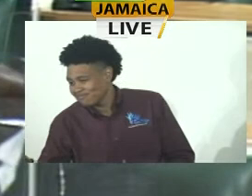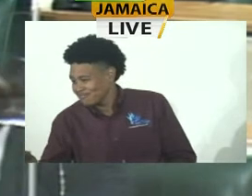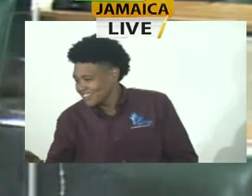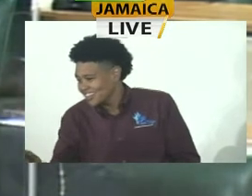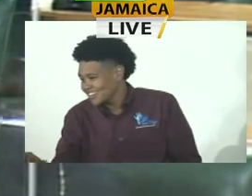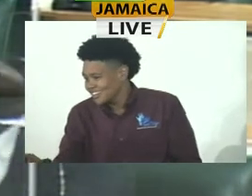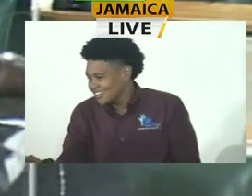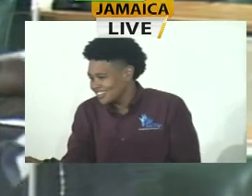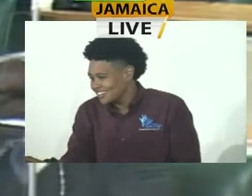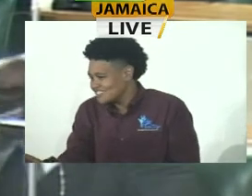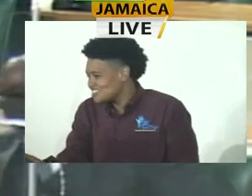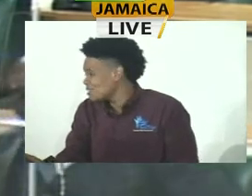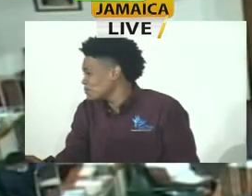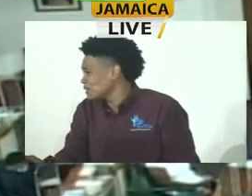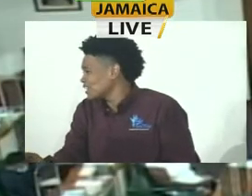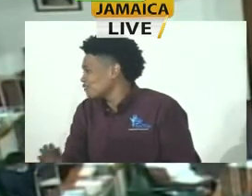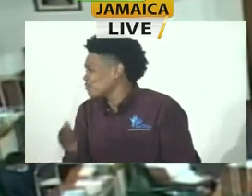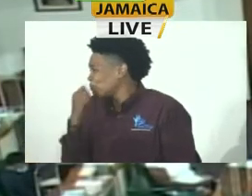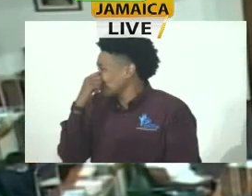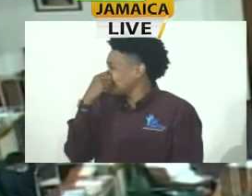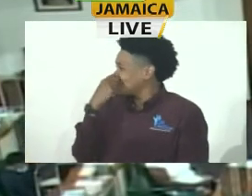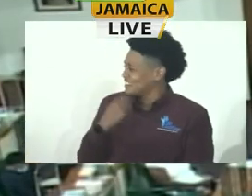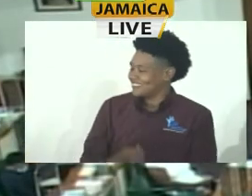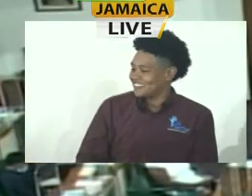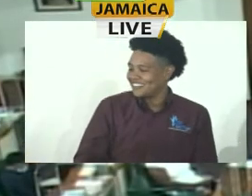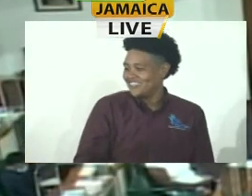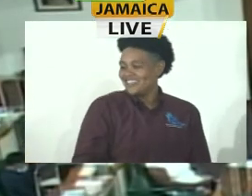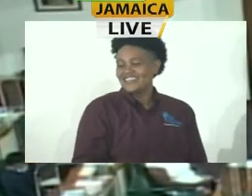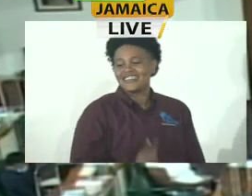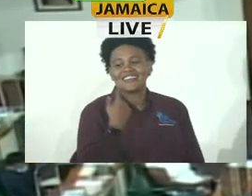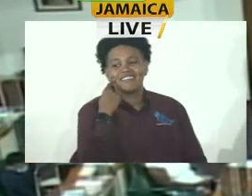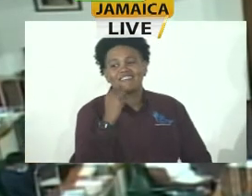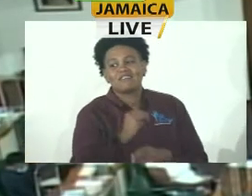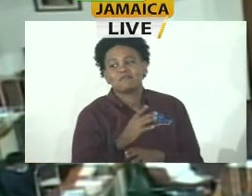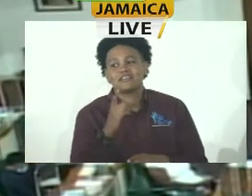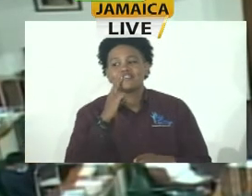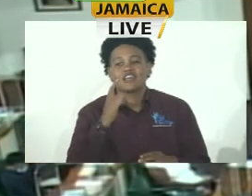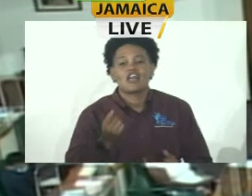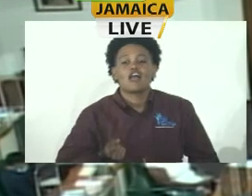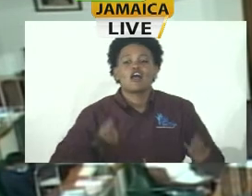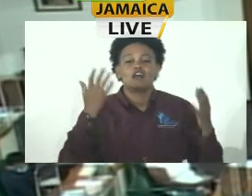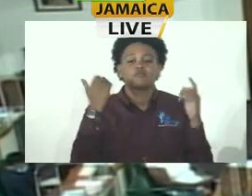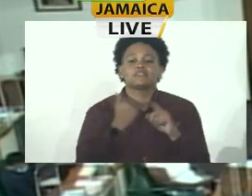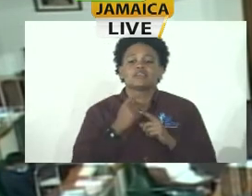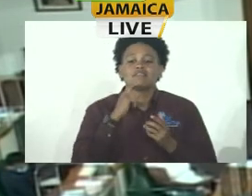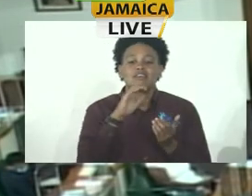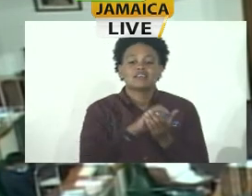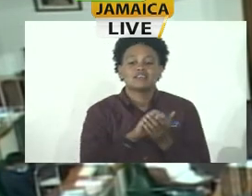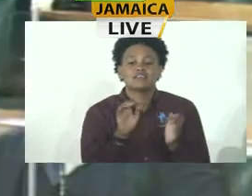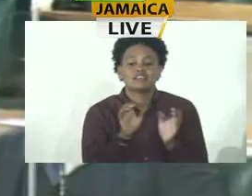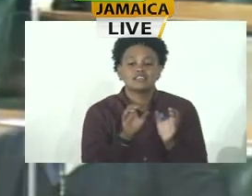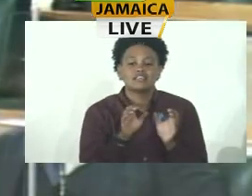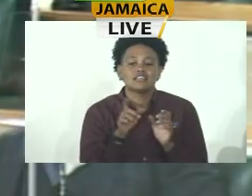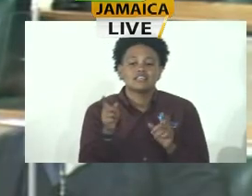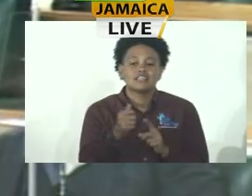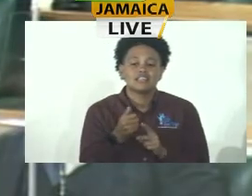what you would have heard from the minister of justice i was listening carefully that the number of marriage certificates